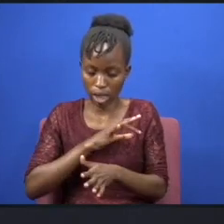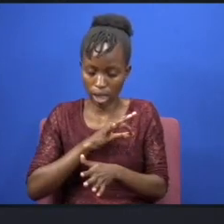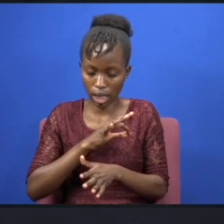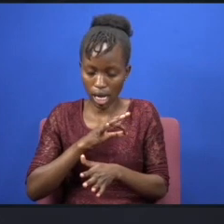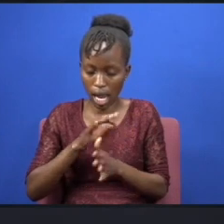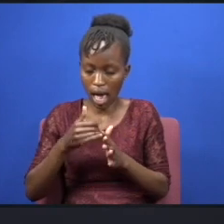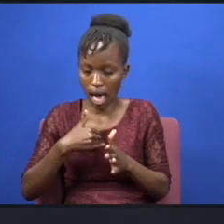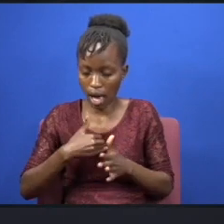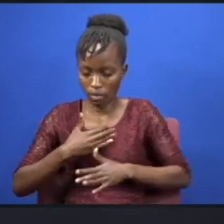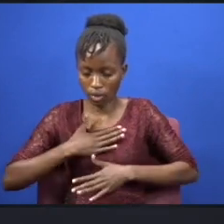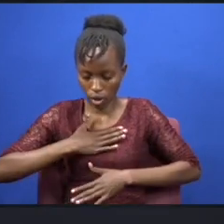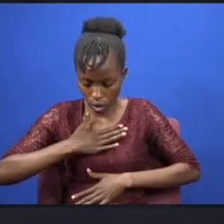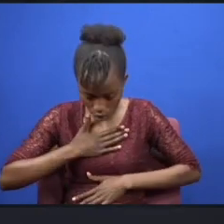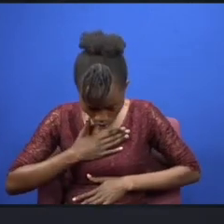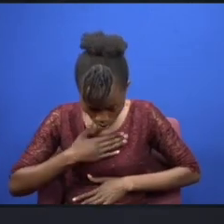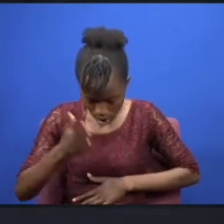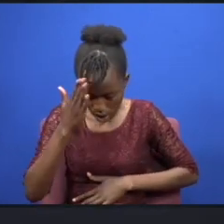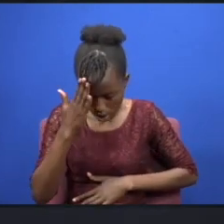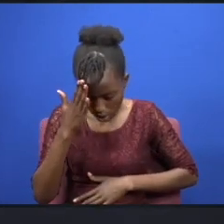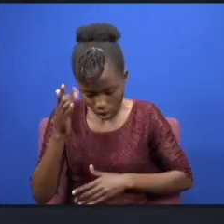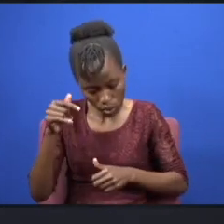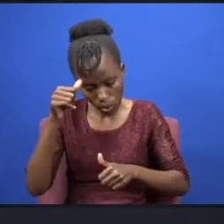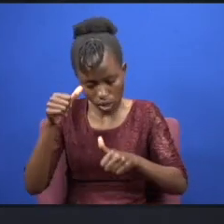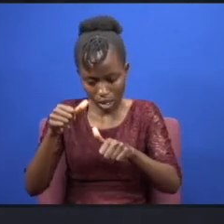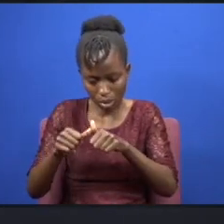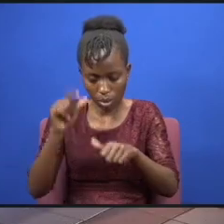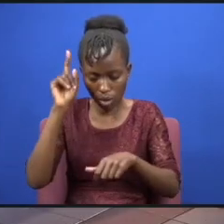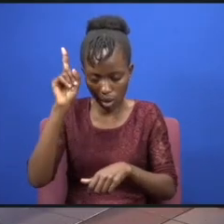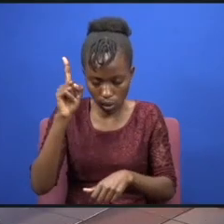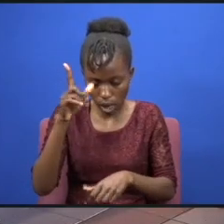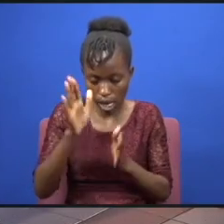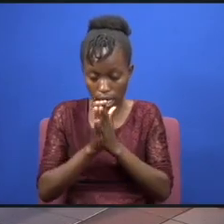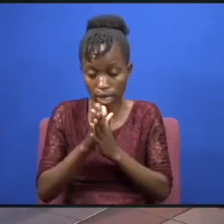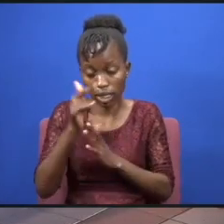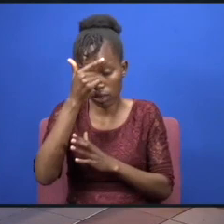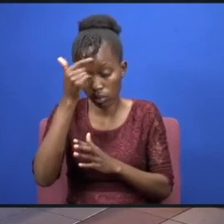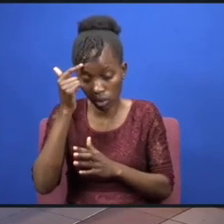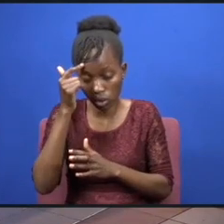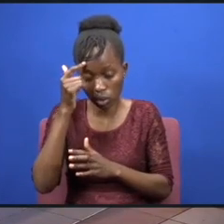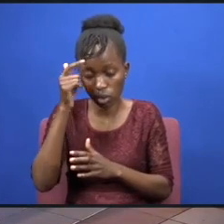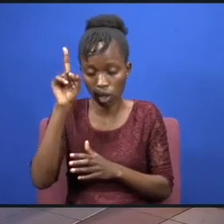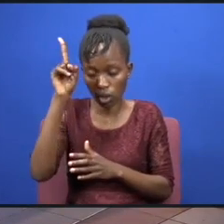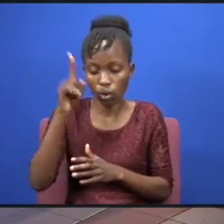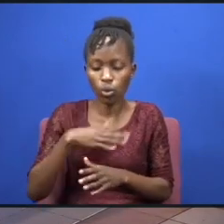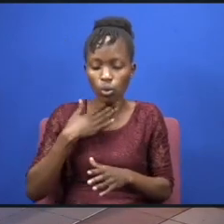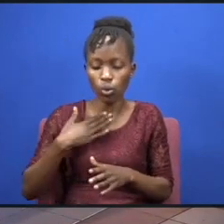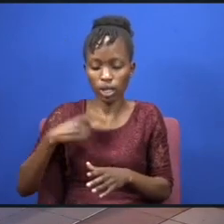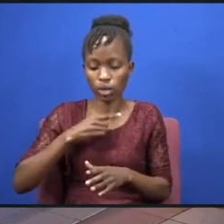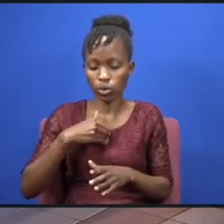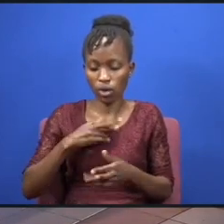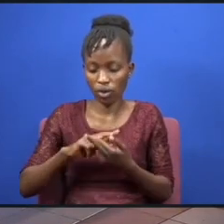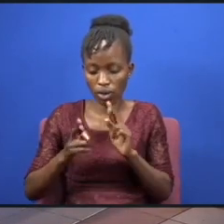humility, recognizing that this is done in remembrance of you, and it is because you desire for us to have a relationship with